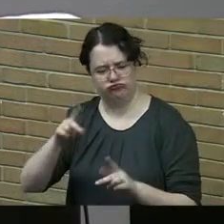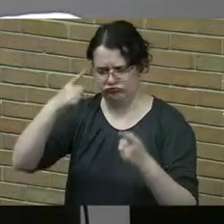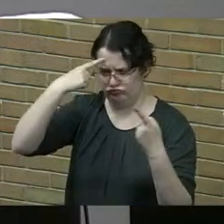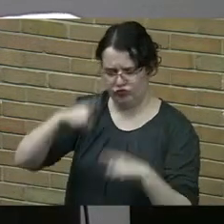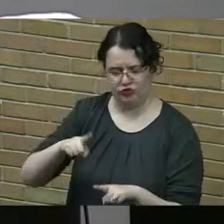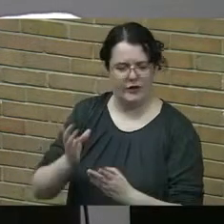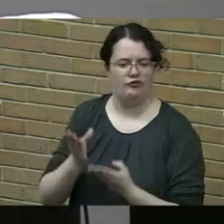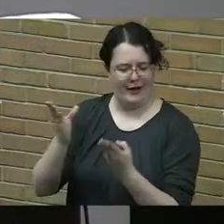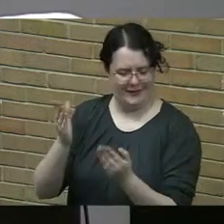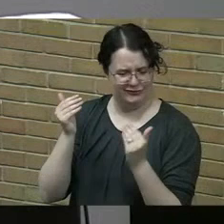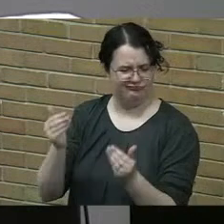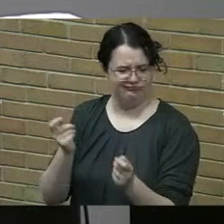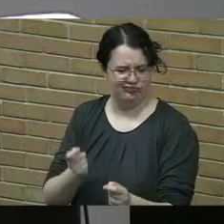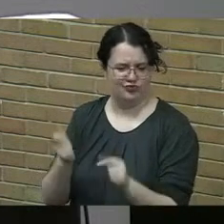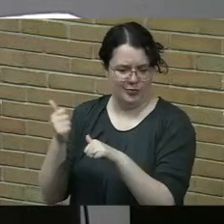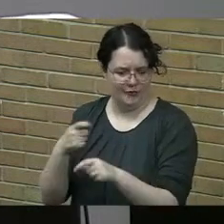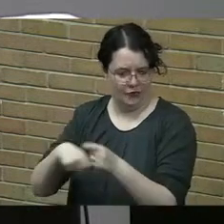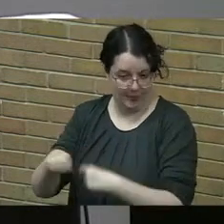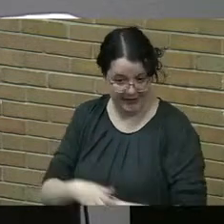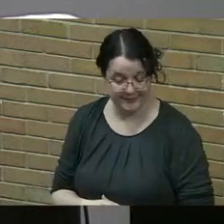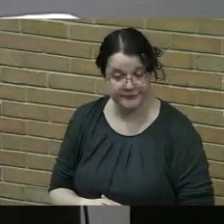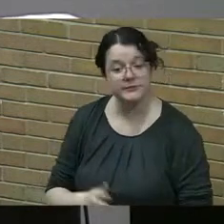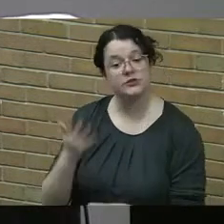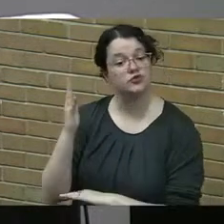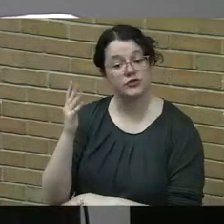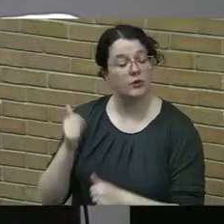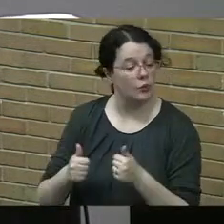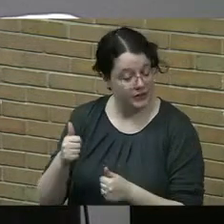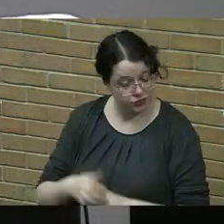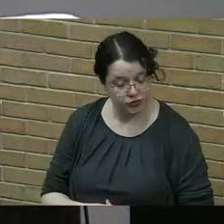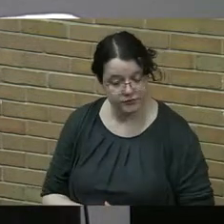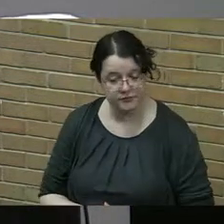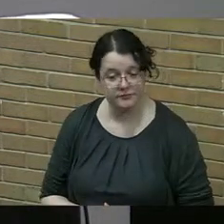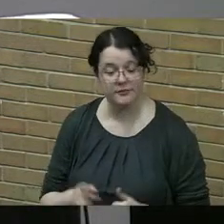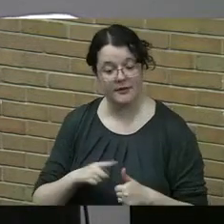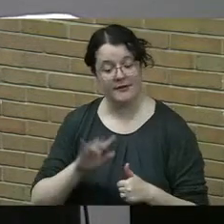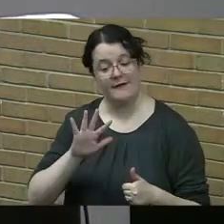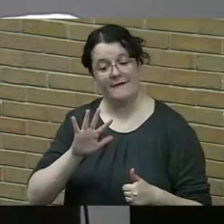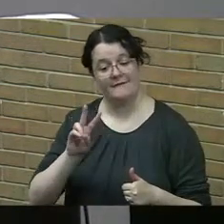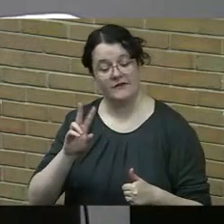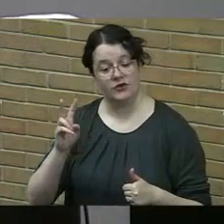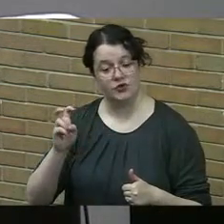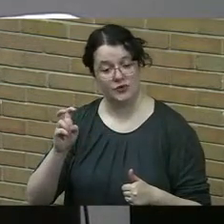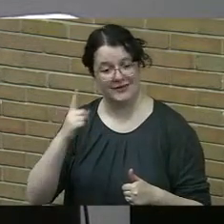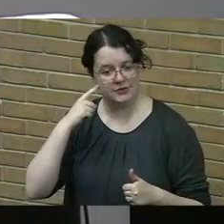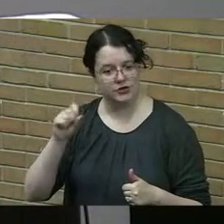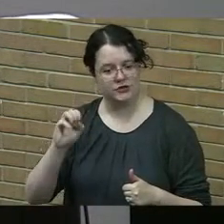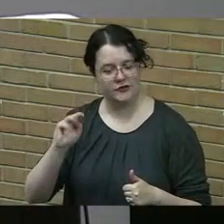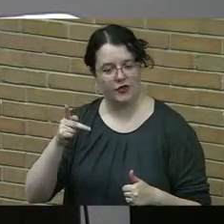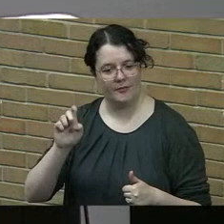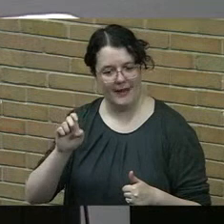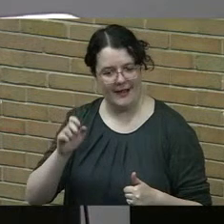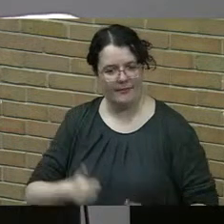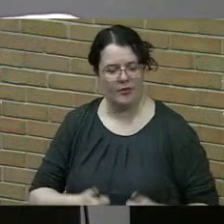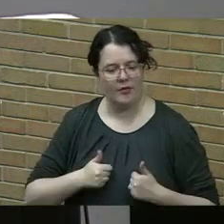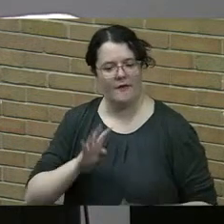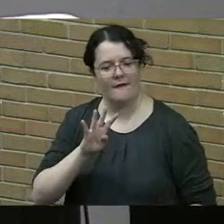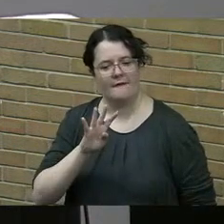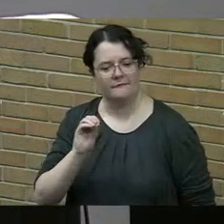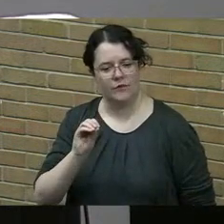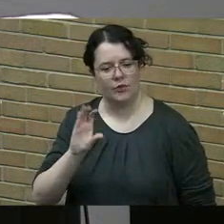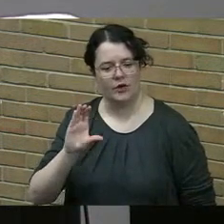recommendation to remove and replace. And those trees are the 52-inch silver maple at 40 Carverdale